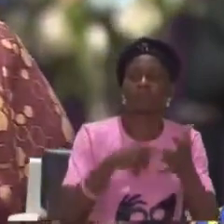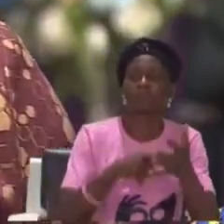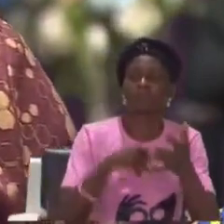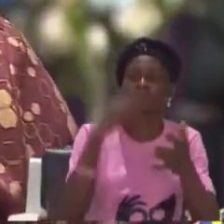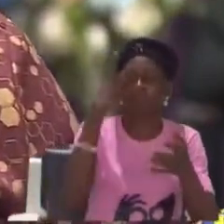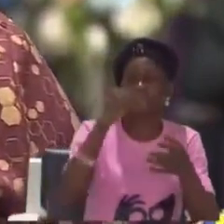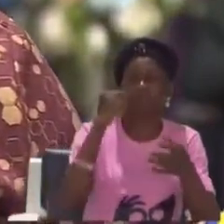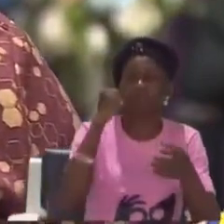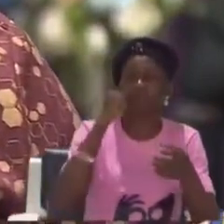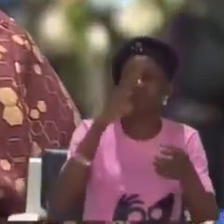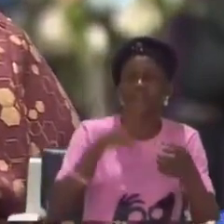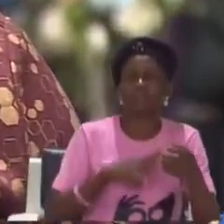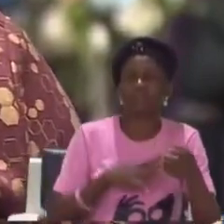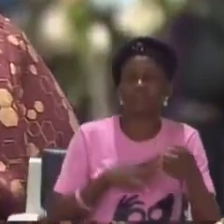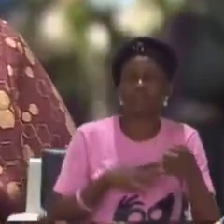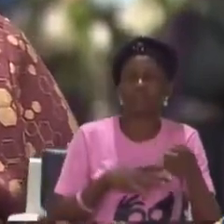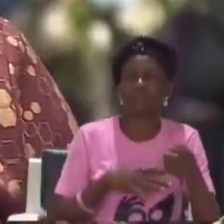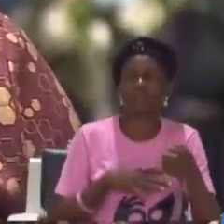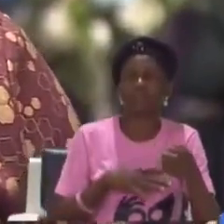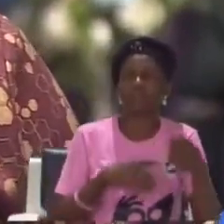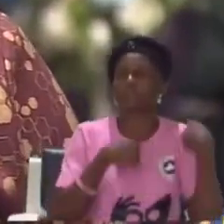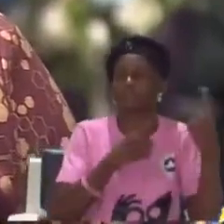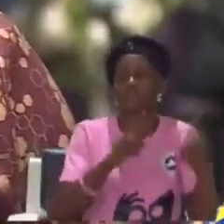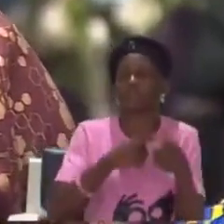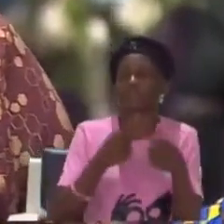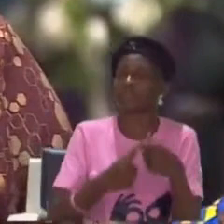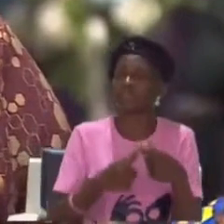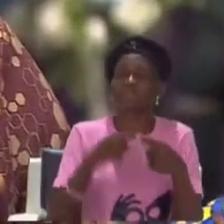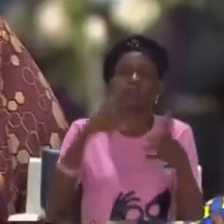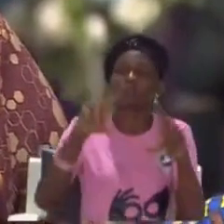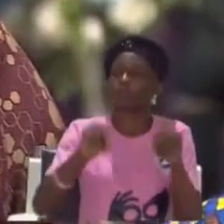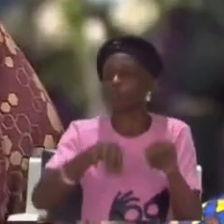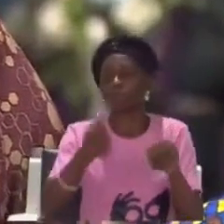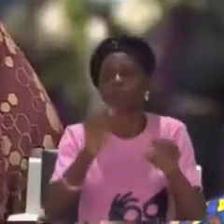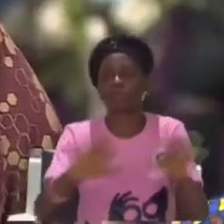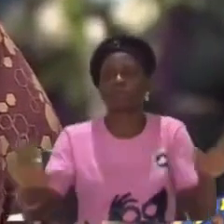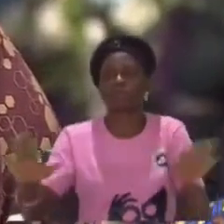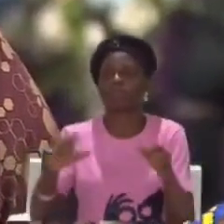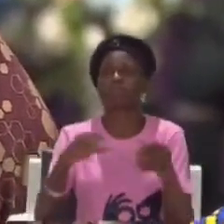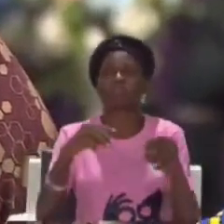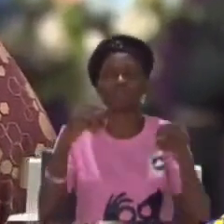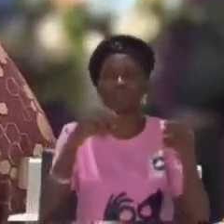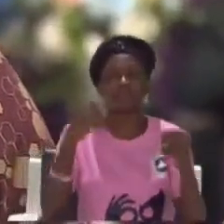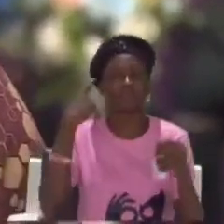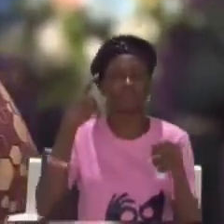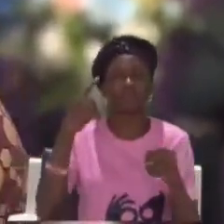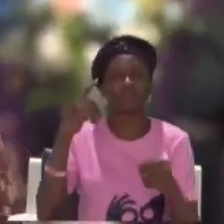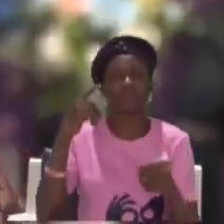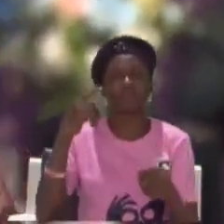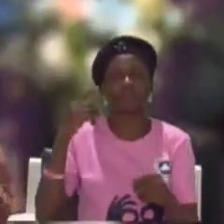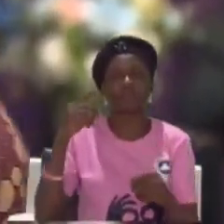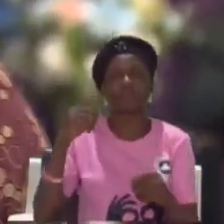damsel. So, since then, we'll be looking unto God for the fruit of the womb.